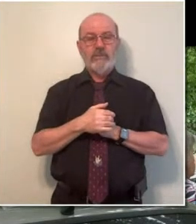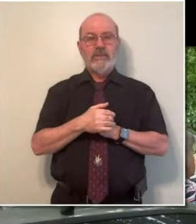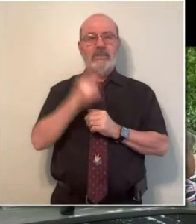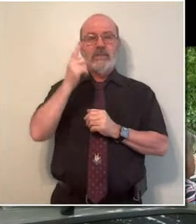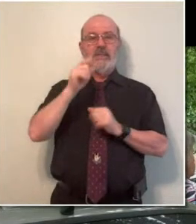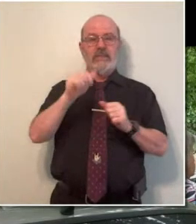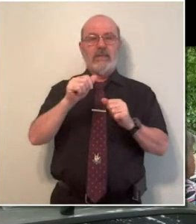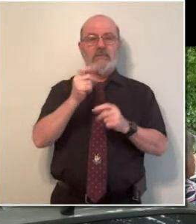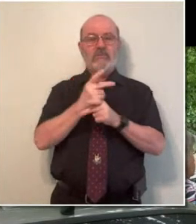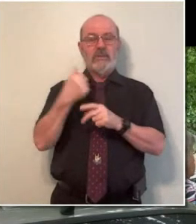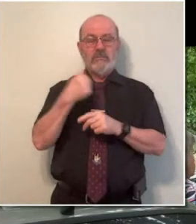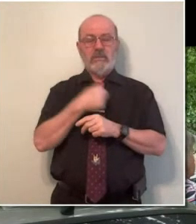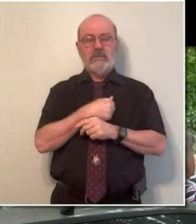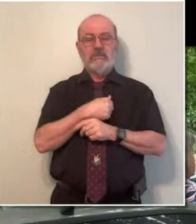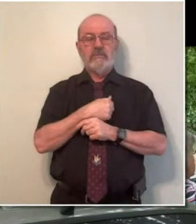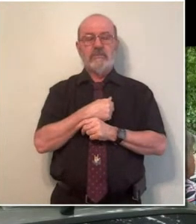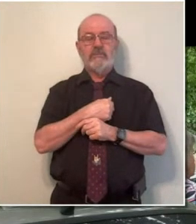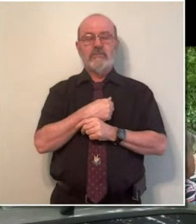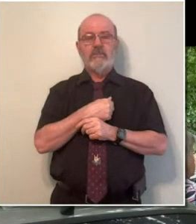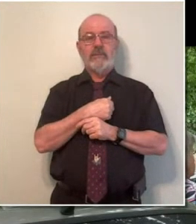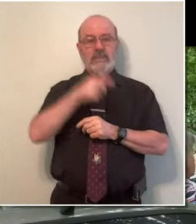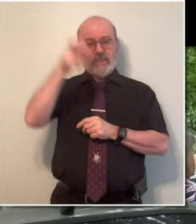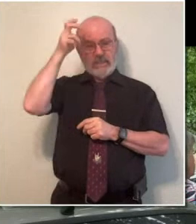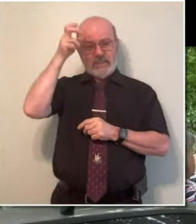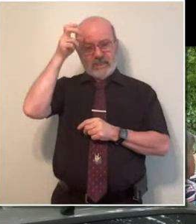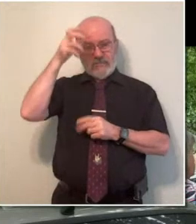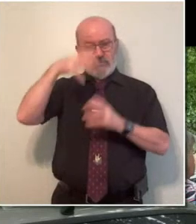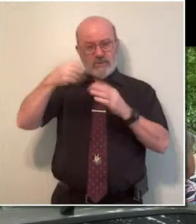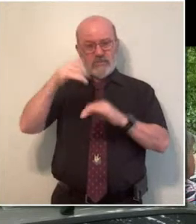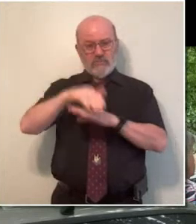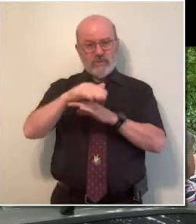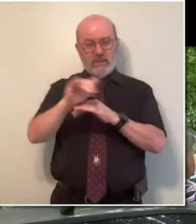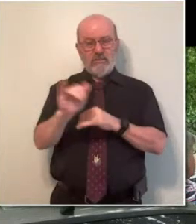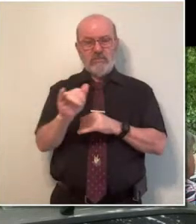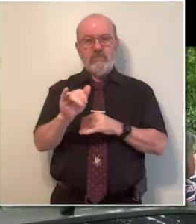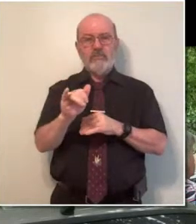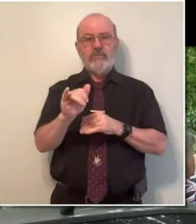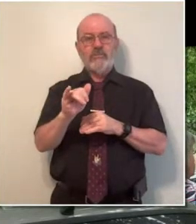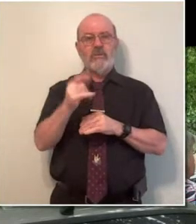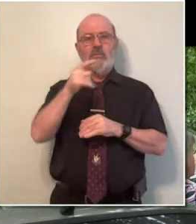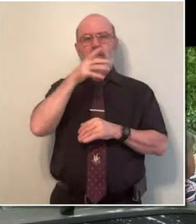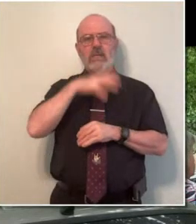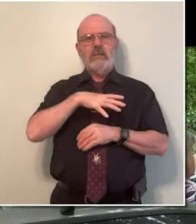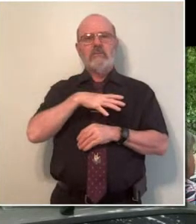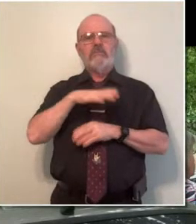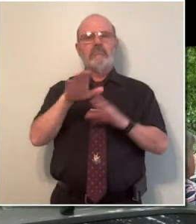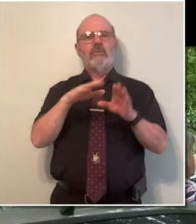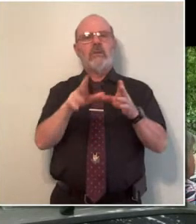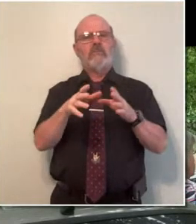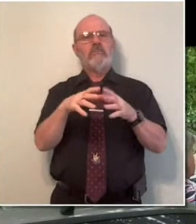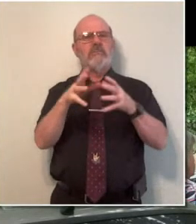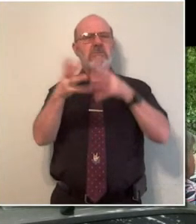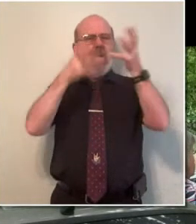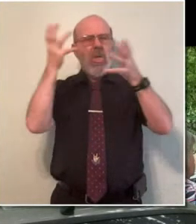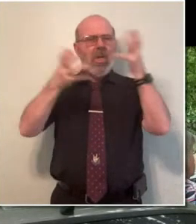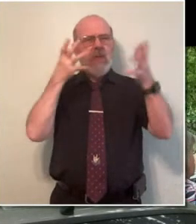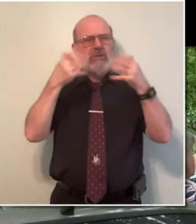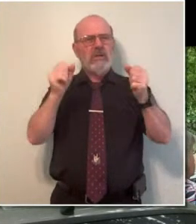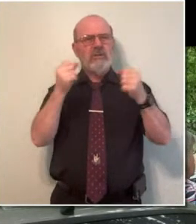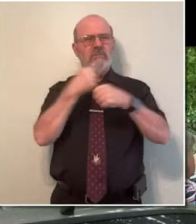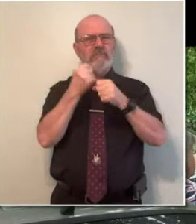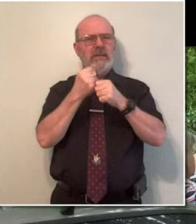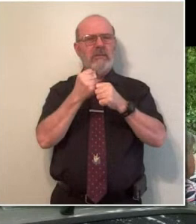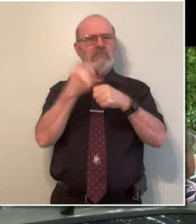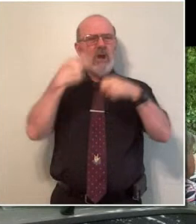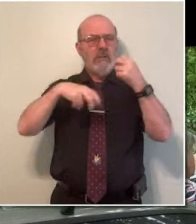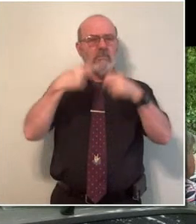keep us. The devil was out tonight as well. One lady walked up and started yelling and trying to cause a scene.